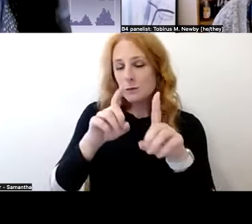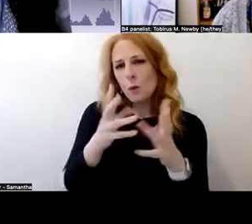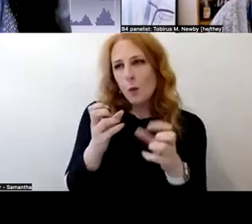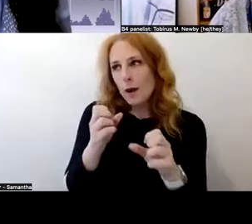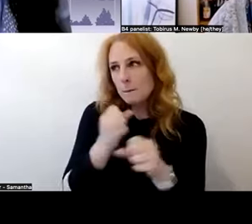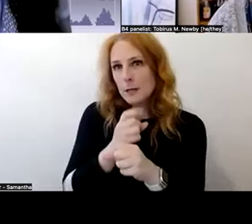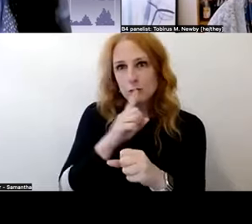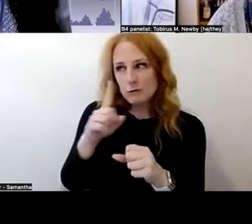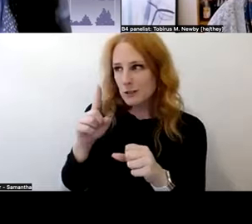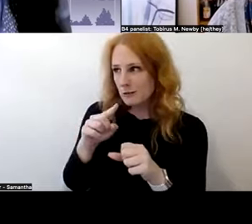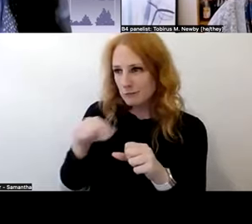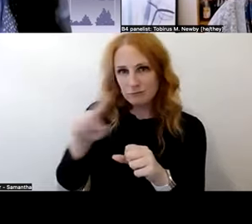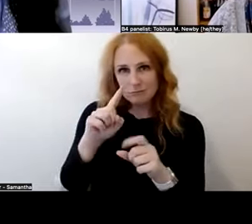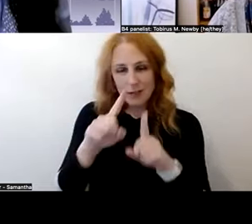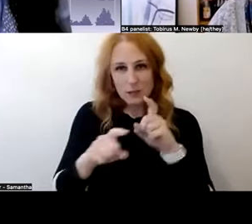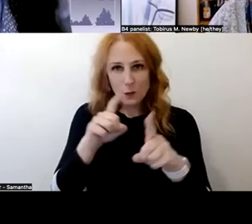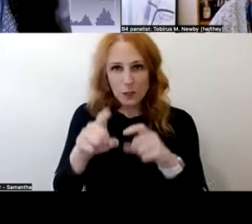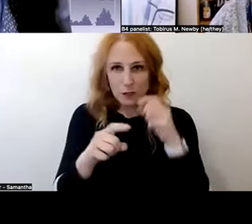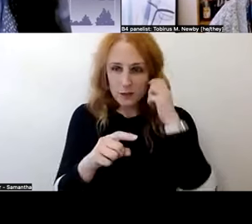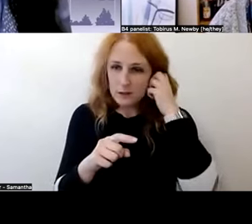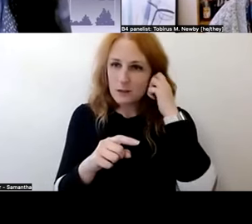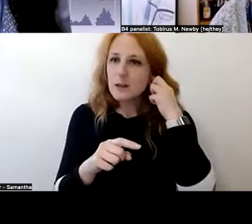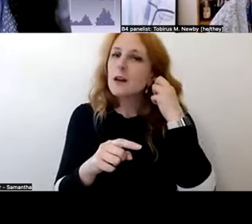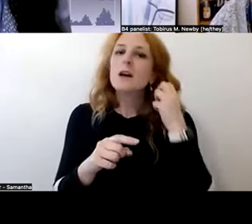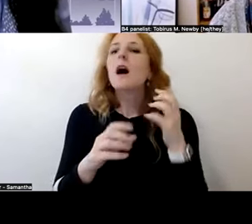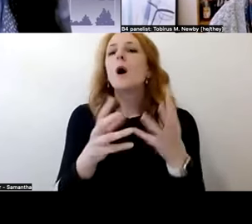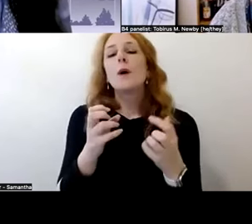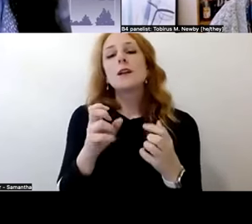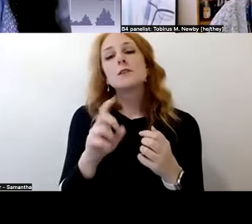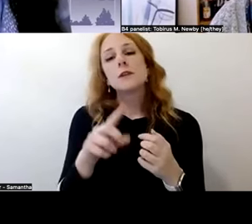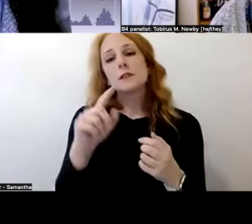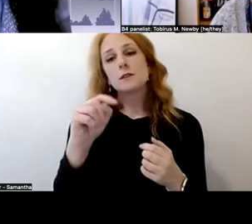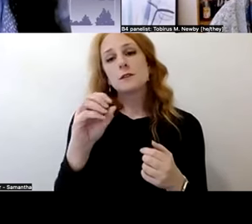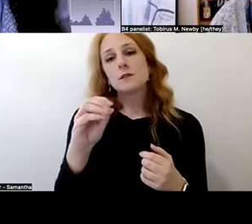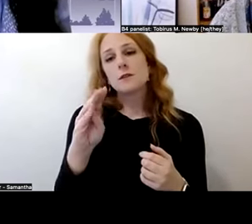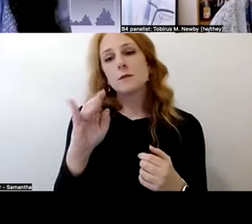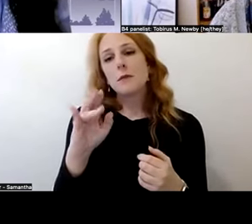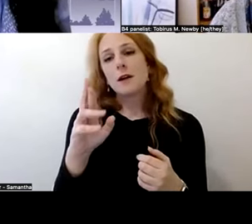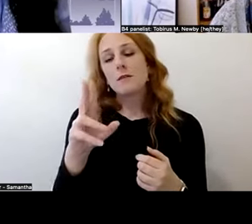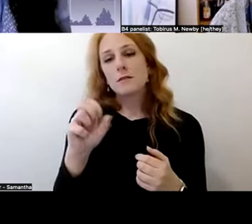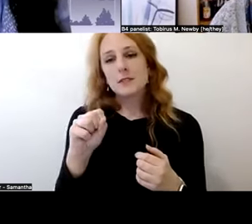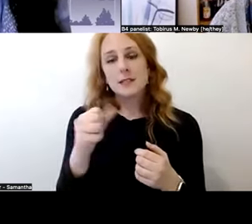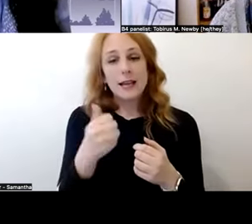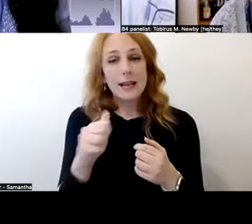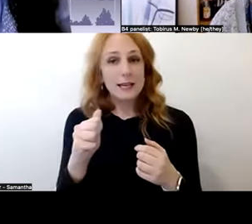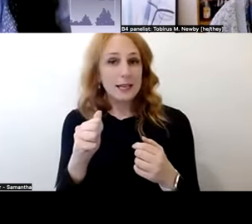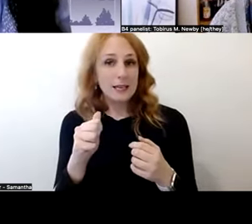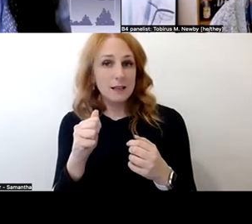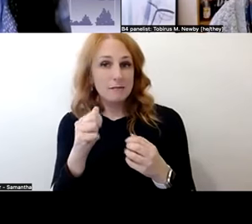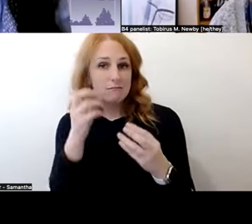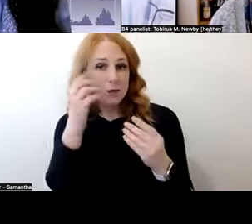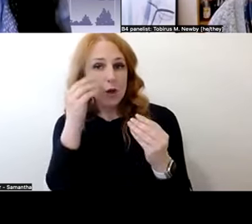have come up throughout today's conversation. I just wanted to see Tobirus' invitation to think about any reflections about prevention.